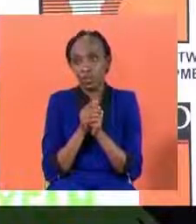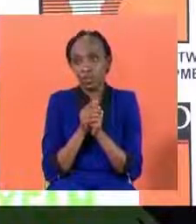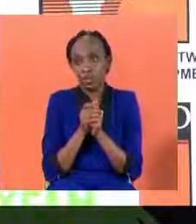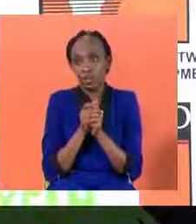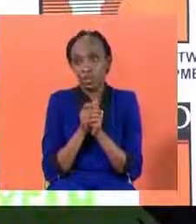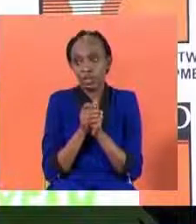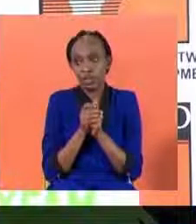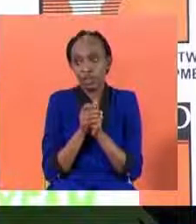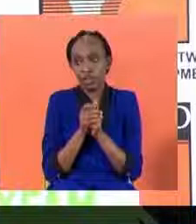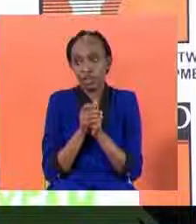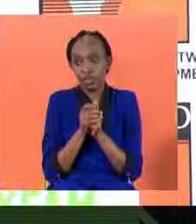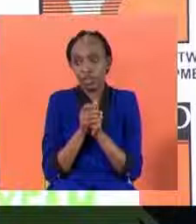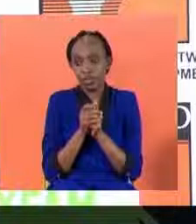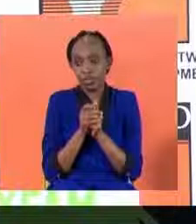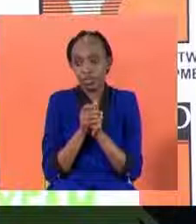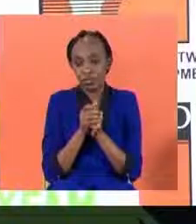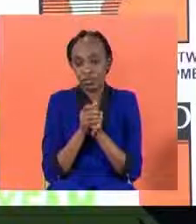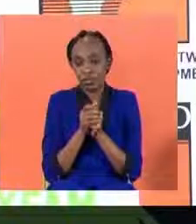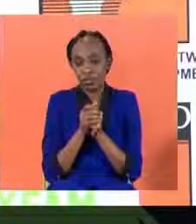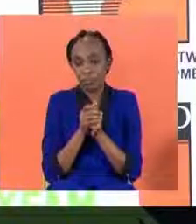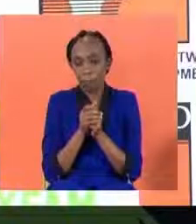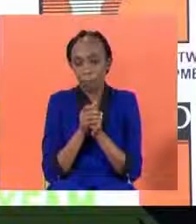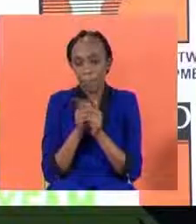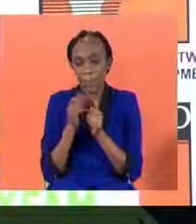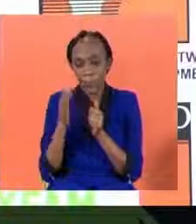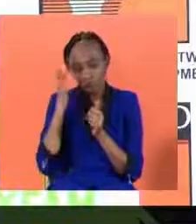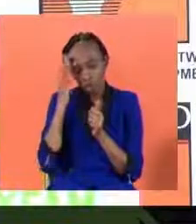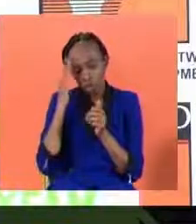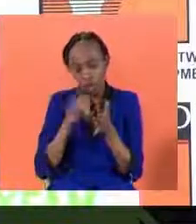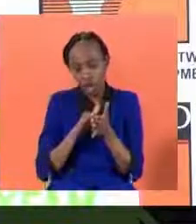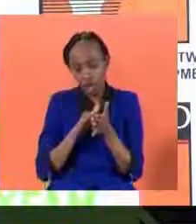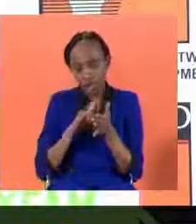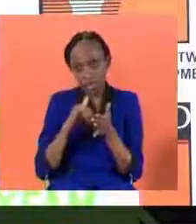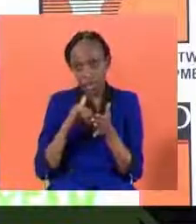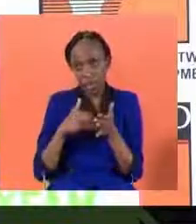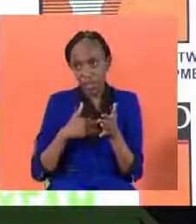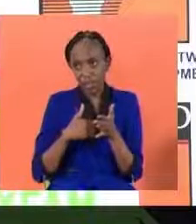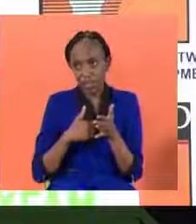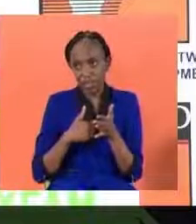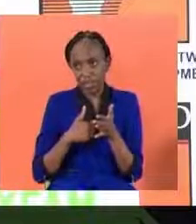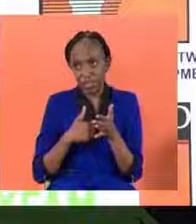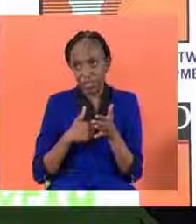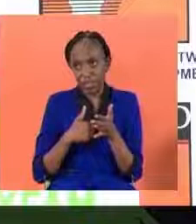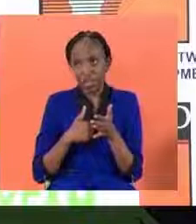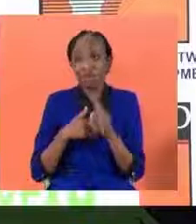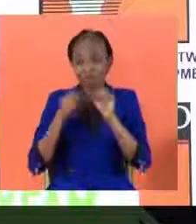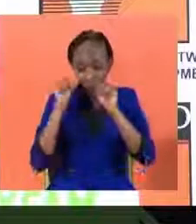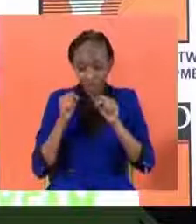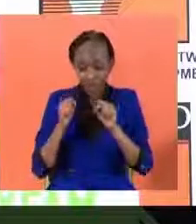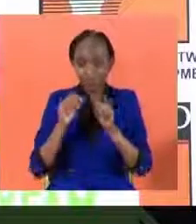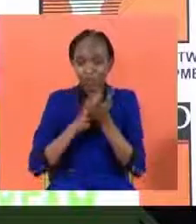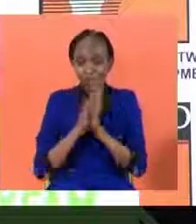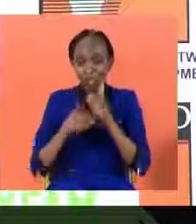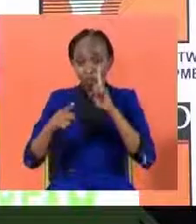know that there are signs that show that you can be eliminated physically. So if, for